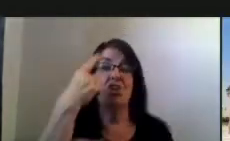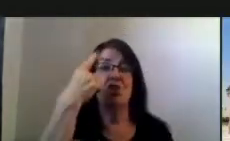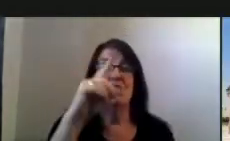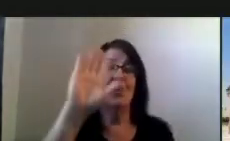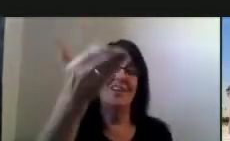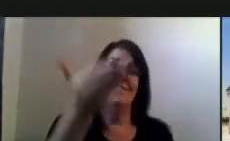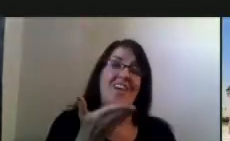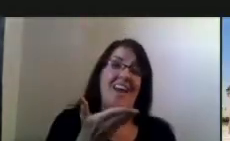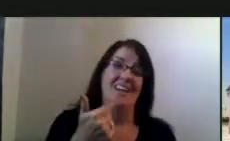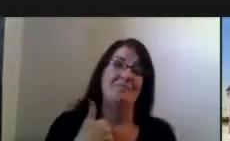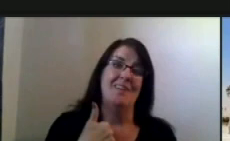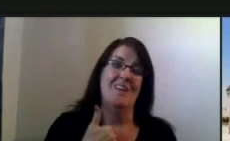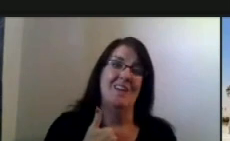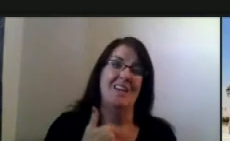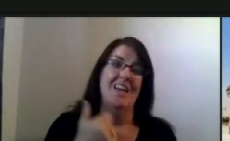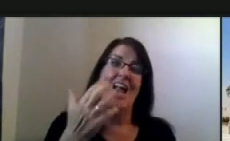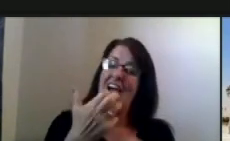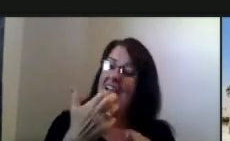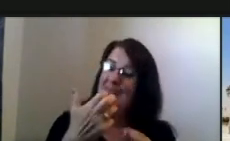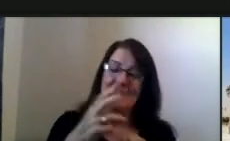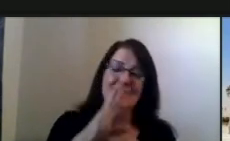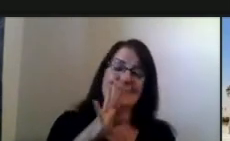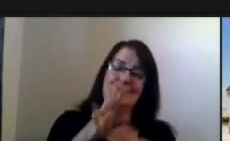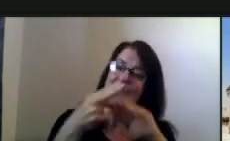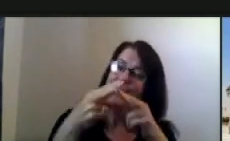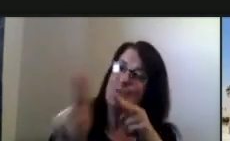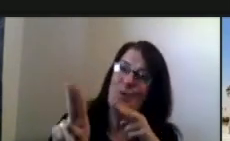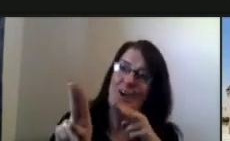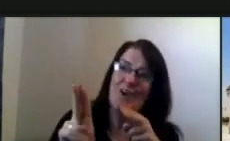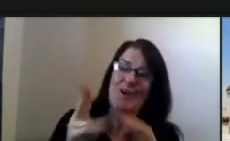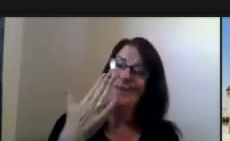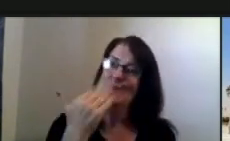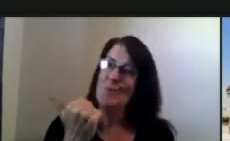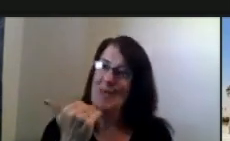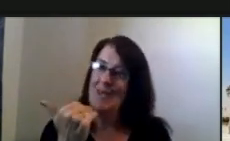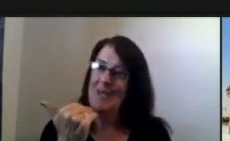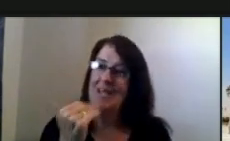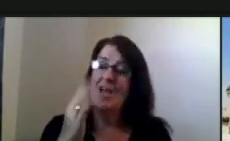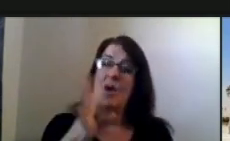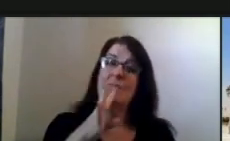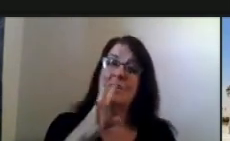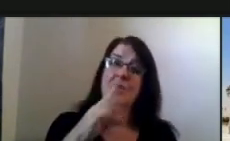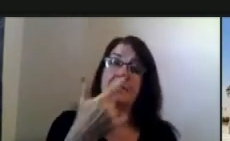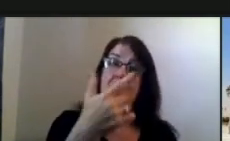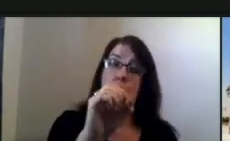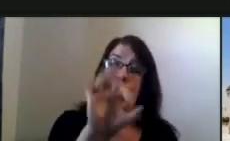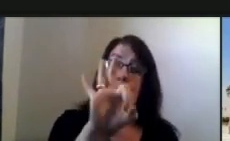me here. I'm going to keep it short and sweet. I'm going to be talking about the GoFundMe